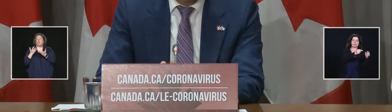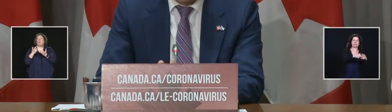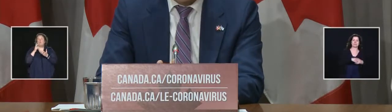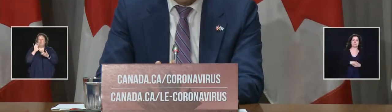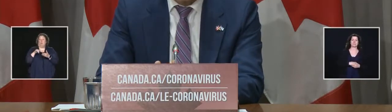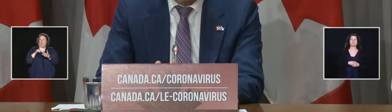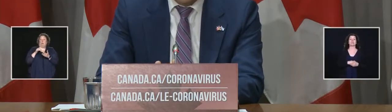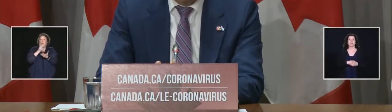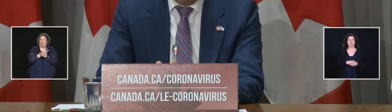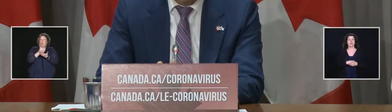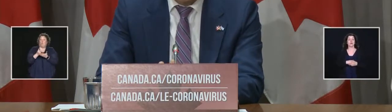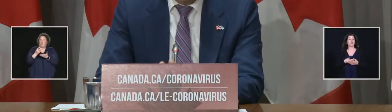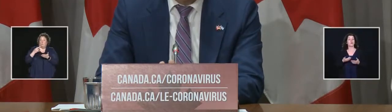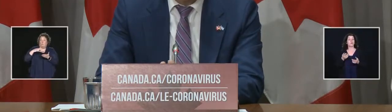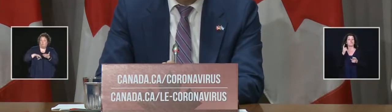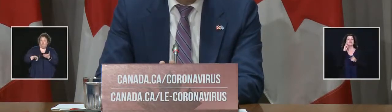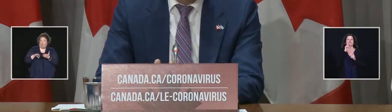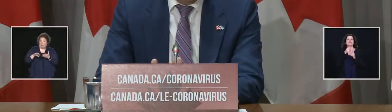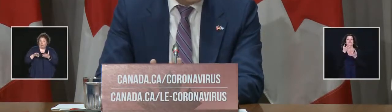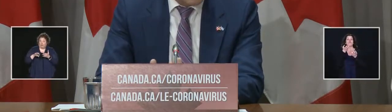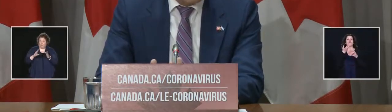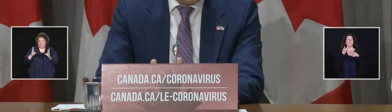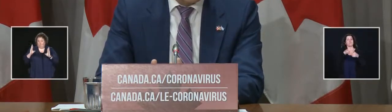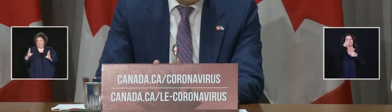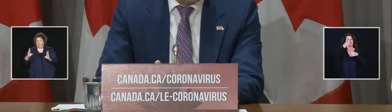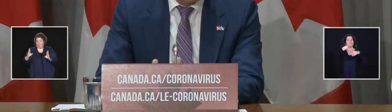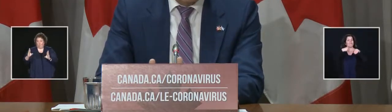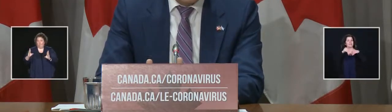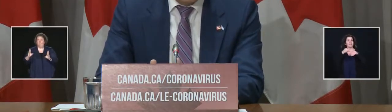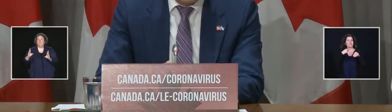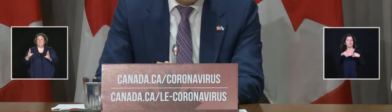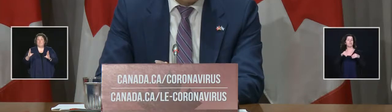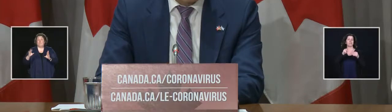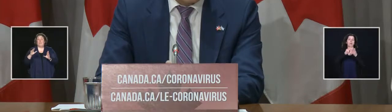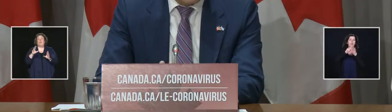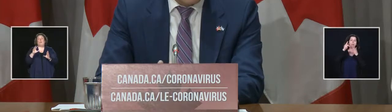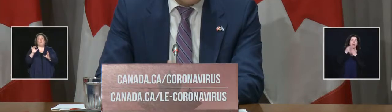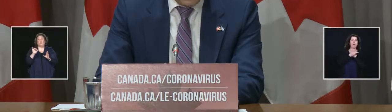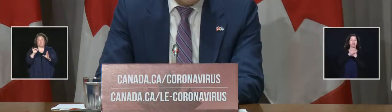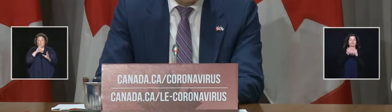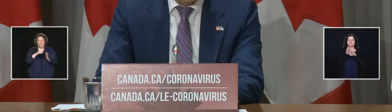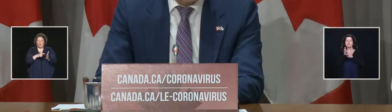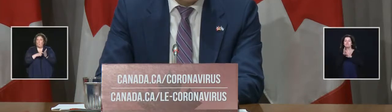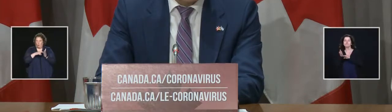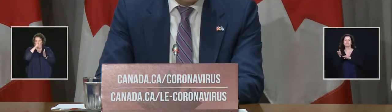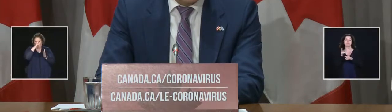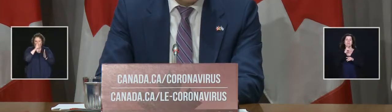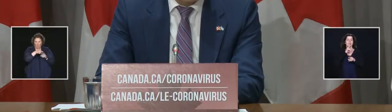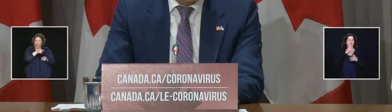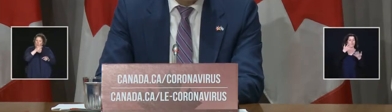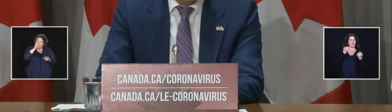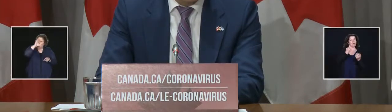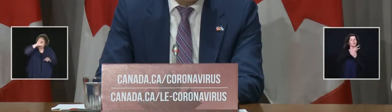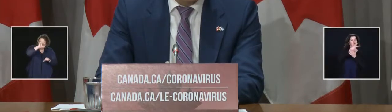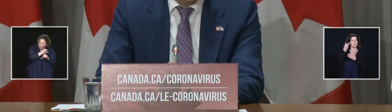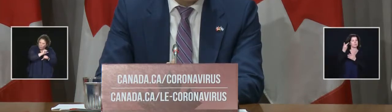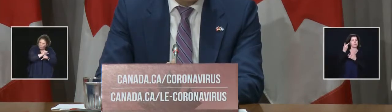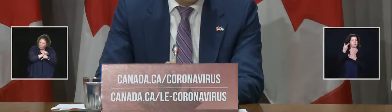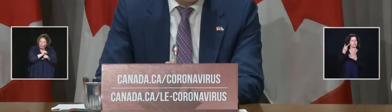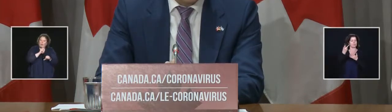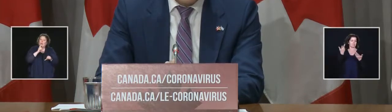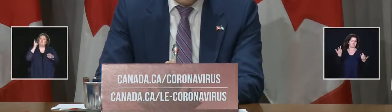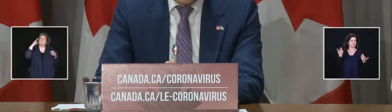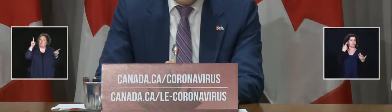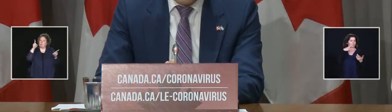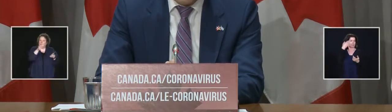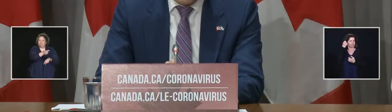the requirement to seek work and to have work if reasonable conditions of